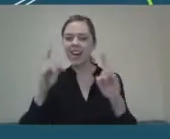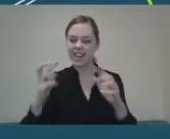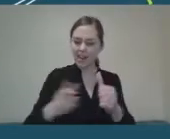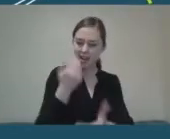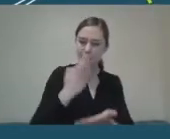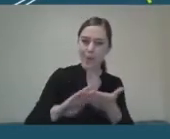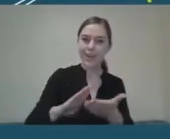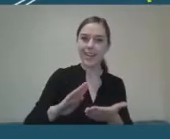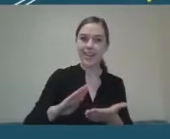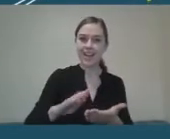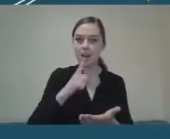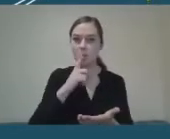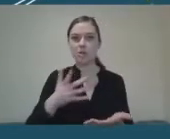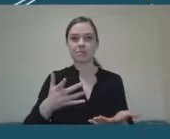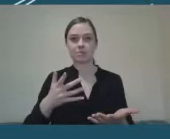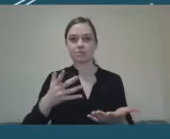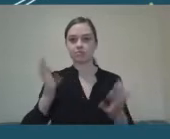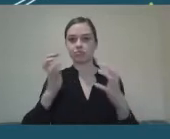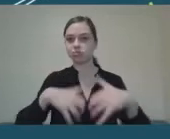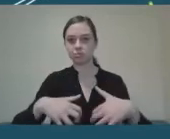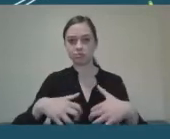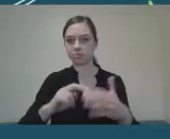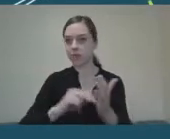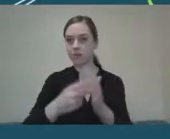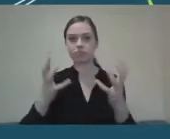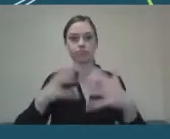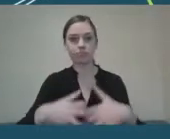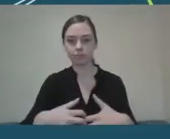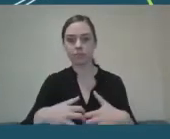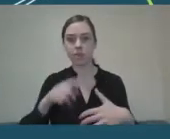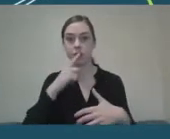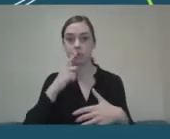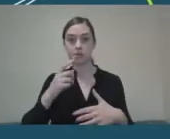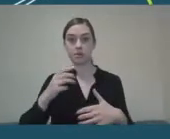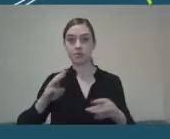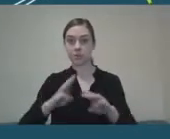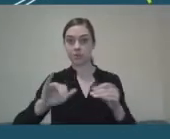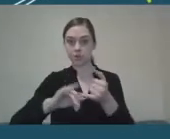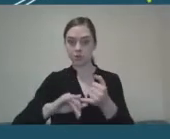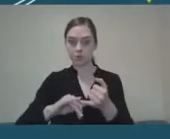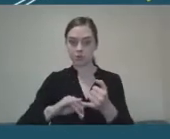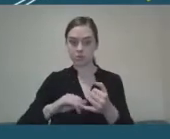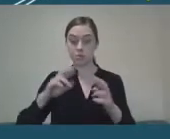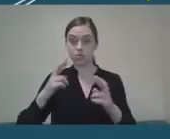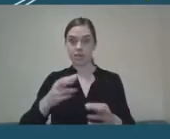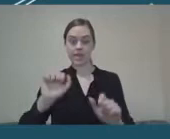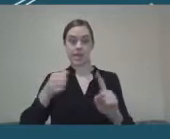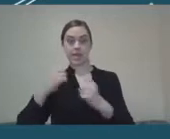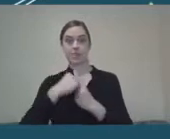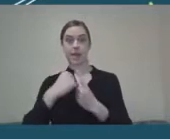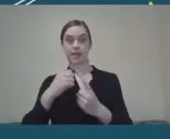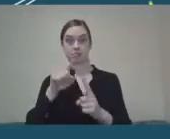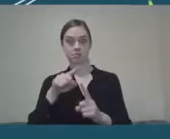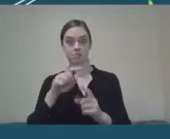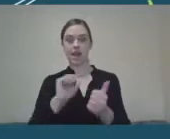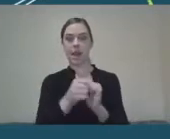and it didn't turn out that way. But the people who really noticed it were the athletes. And as an